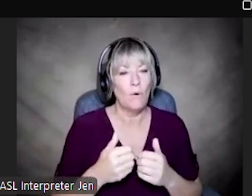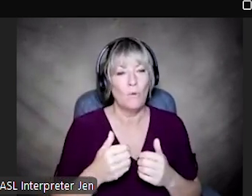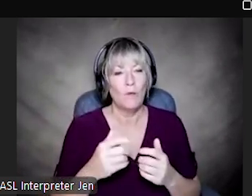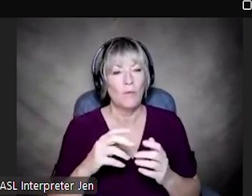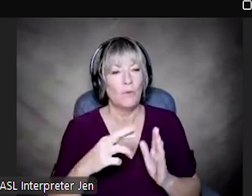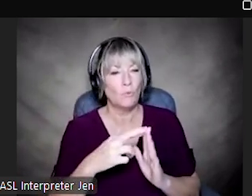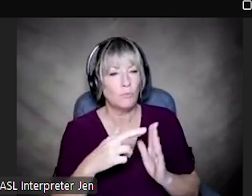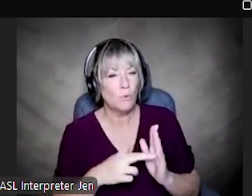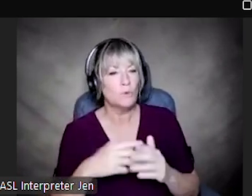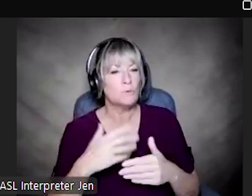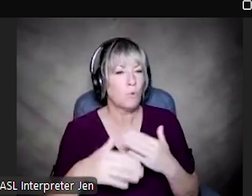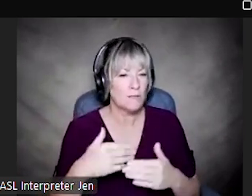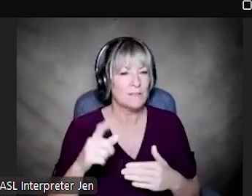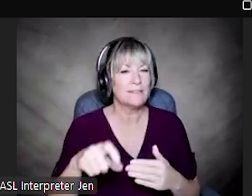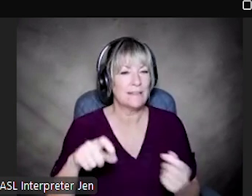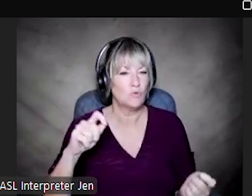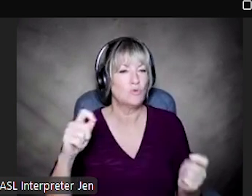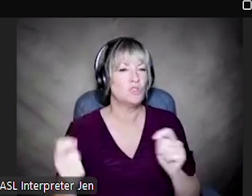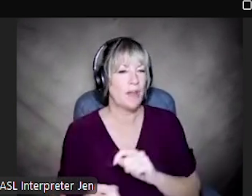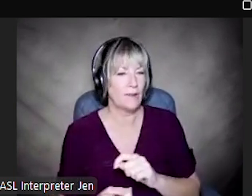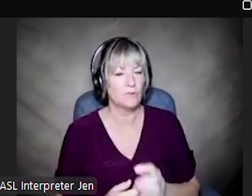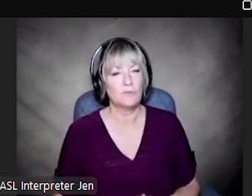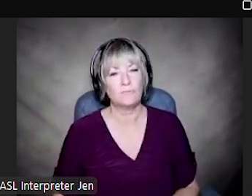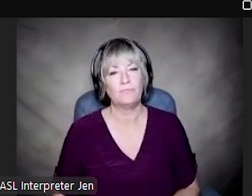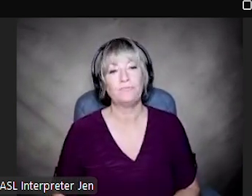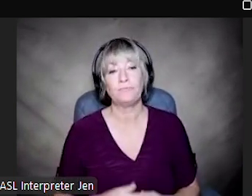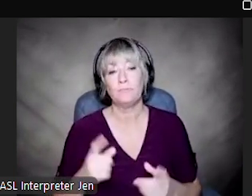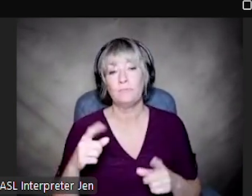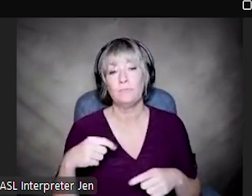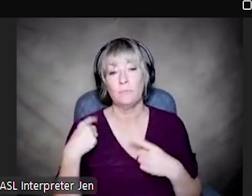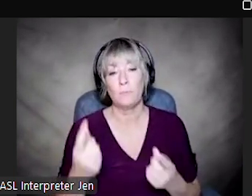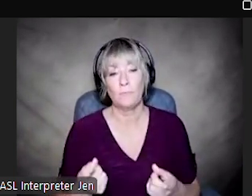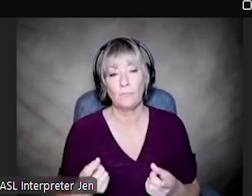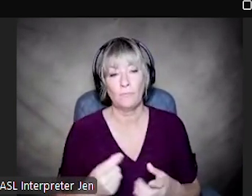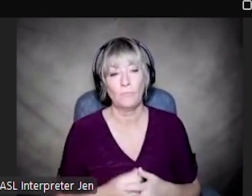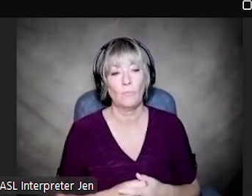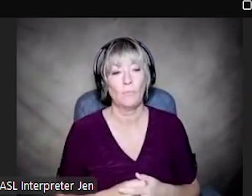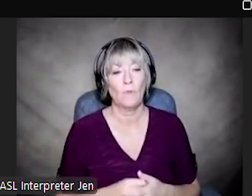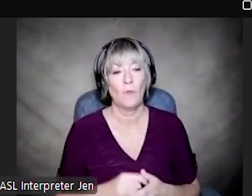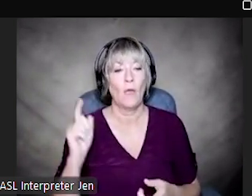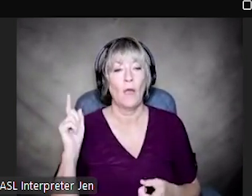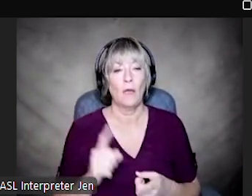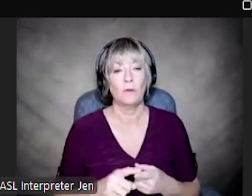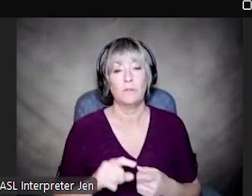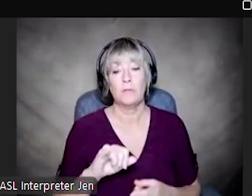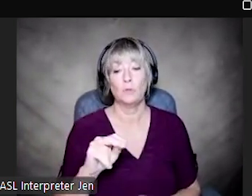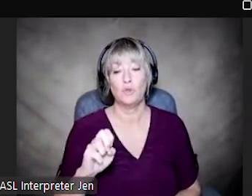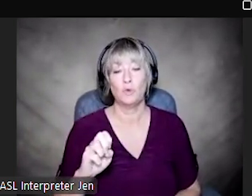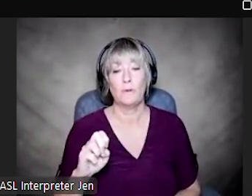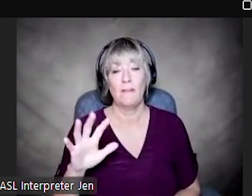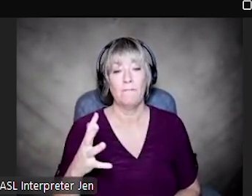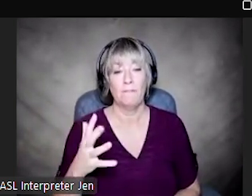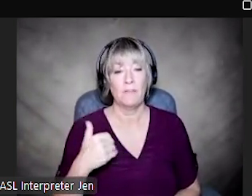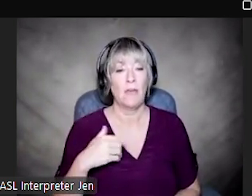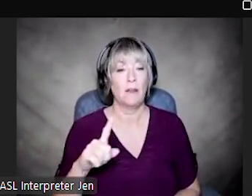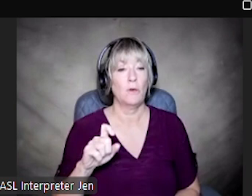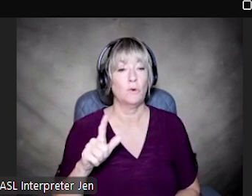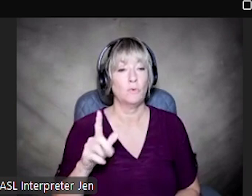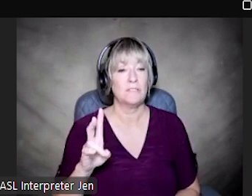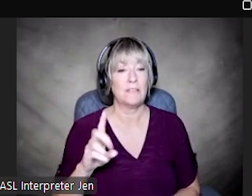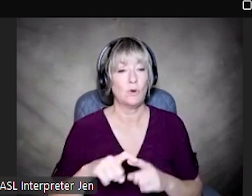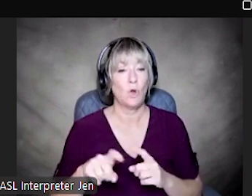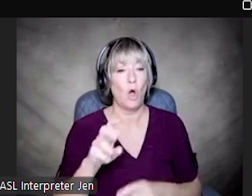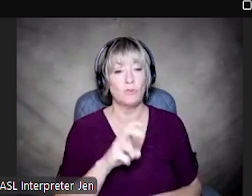change across the spectrum. So far, up until June 5th, we had 127 calls